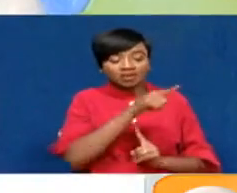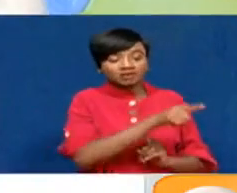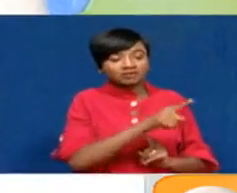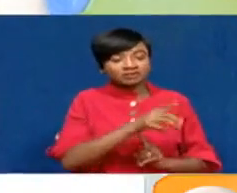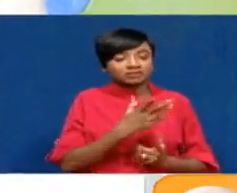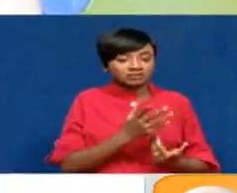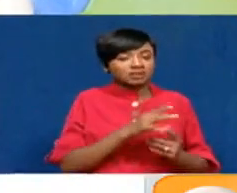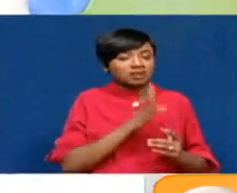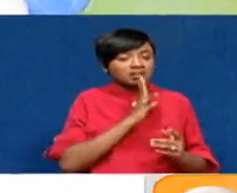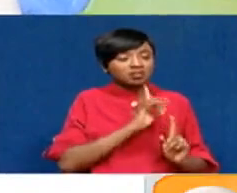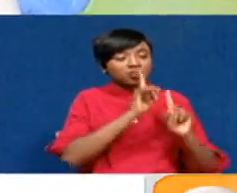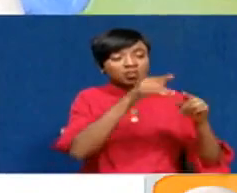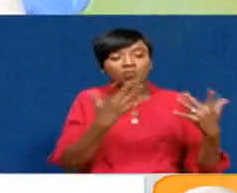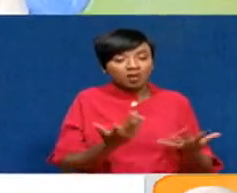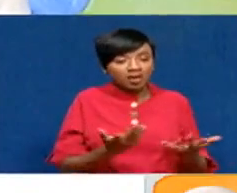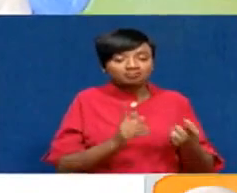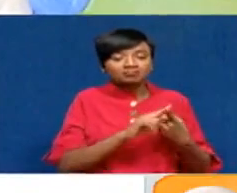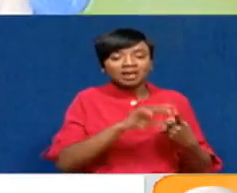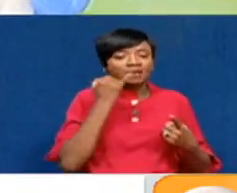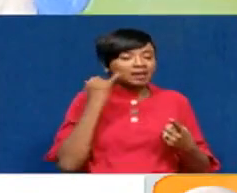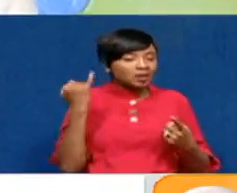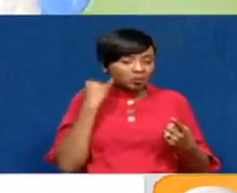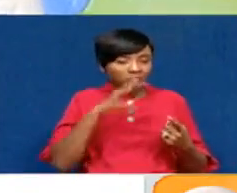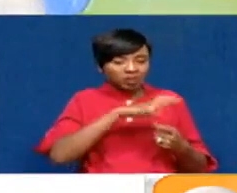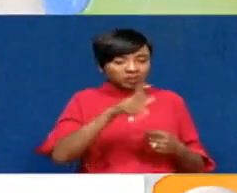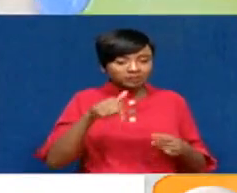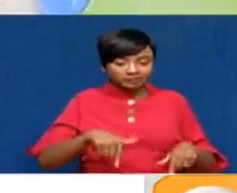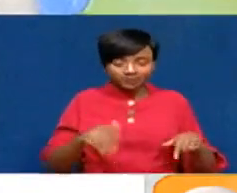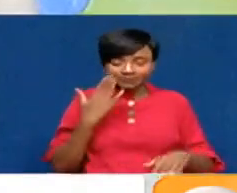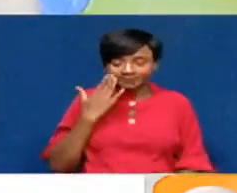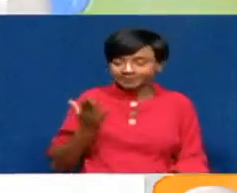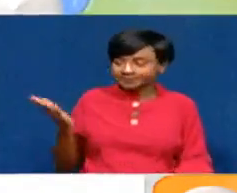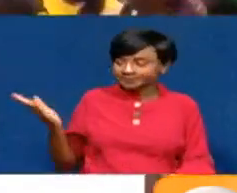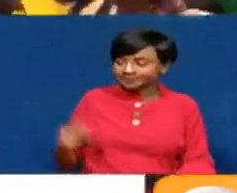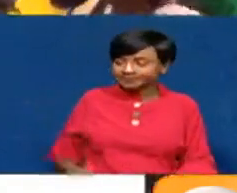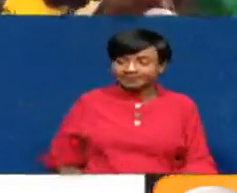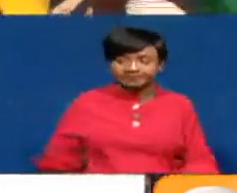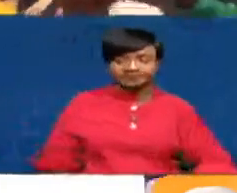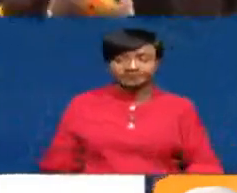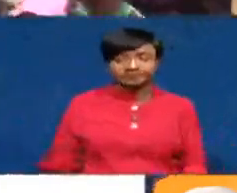spoke as they campaigned in Nakuru County. Today, Chemutai Goen reports.